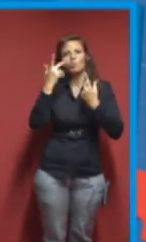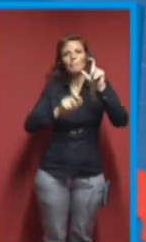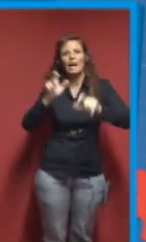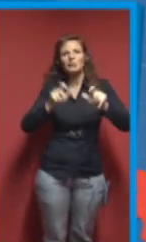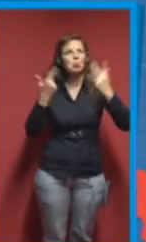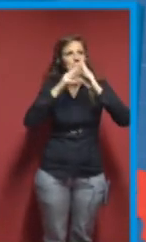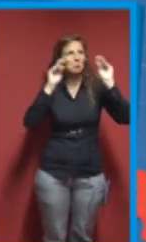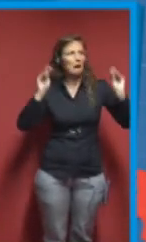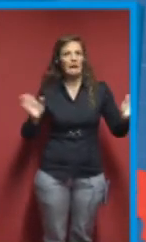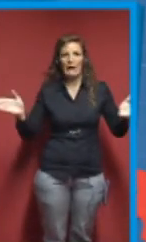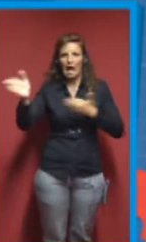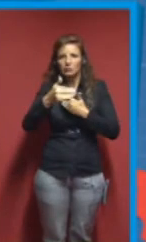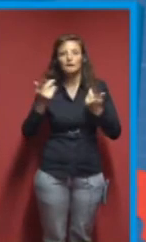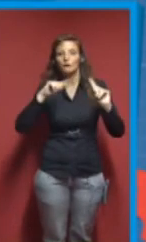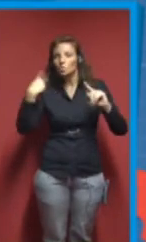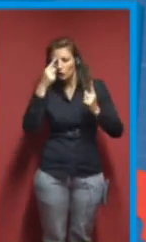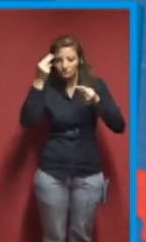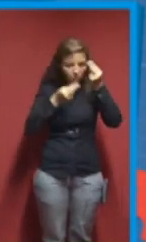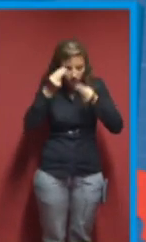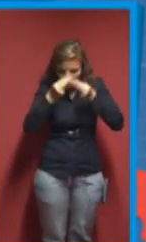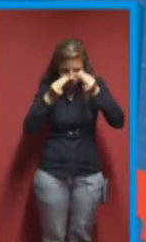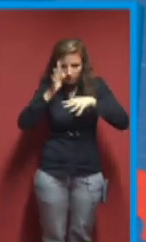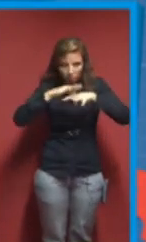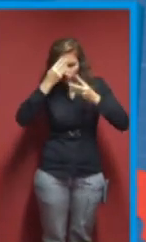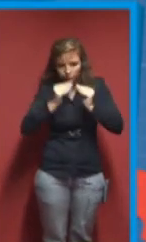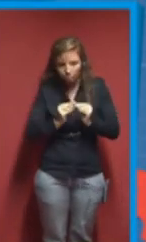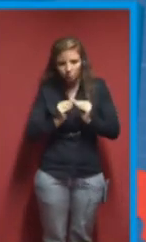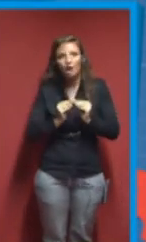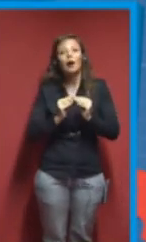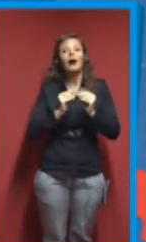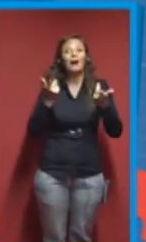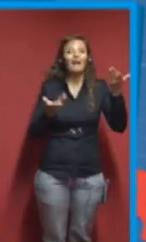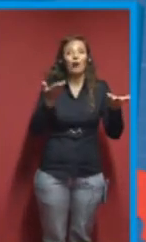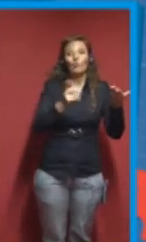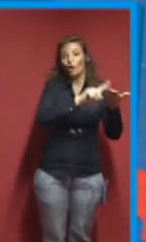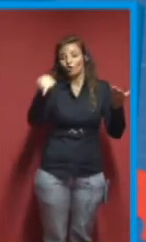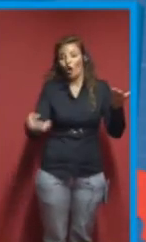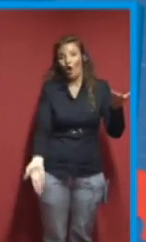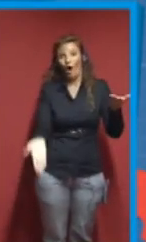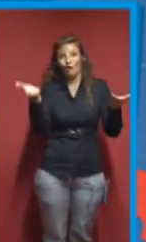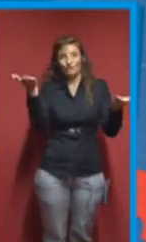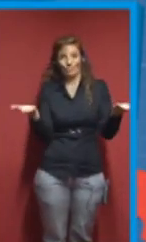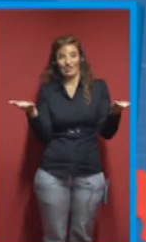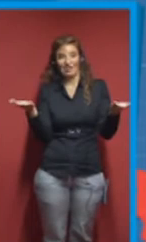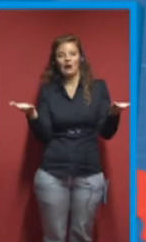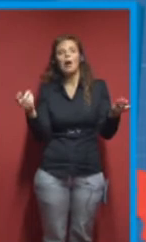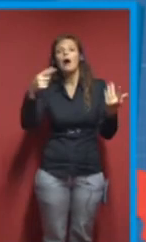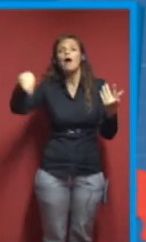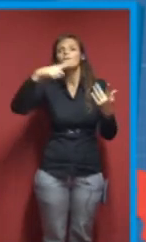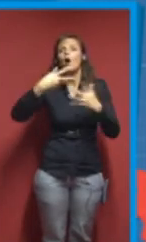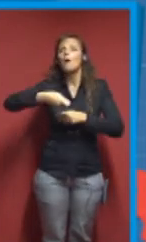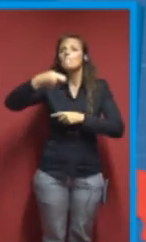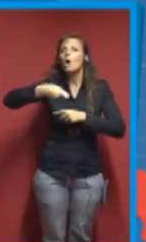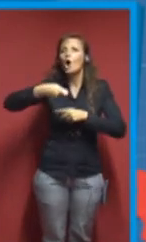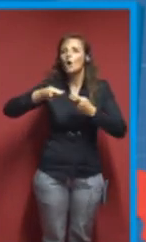calculations. Fast forward to today, what all of you have in your pocket, your purse, your jacket,